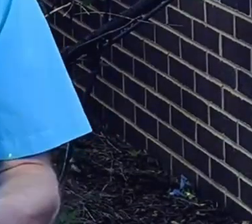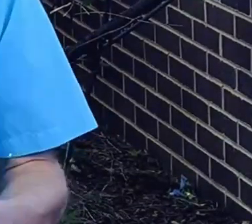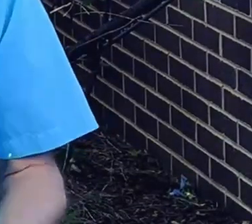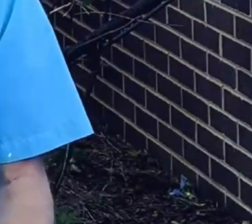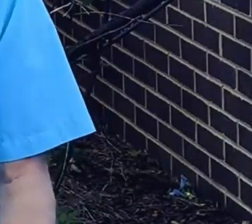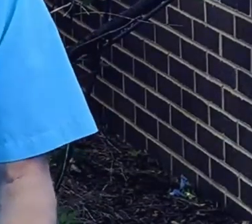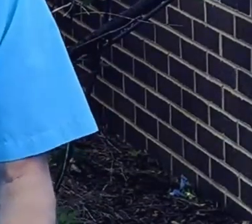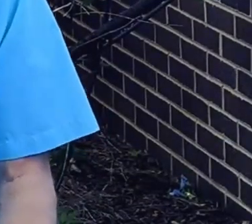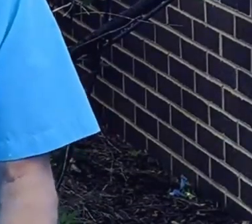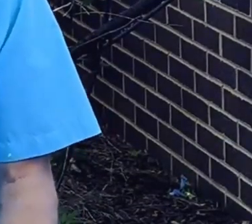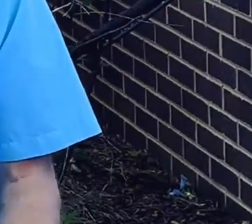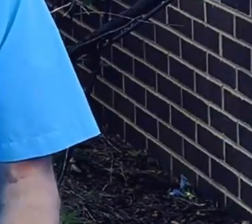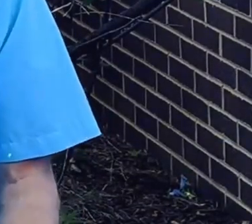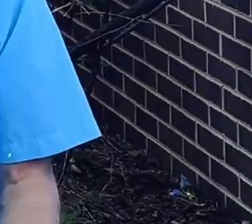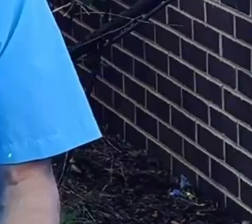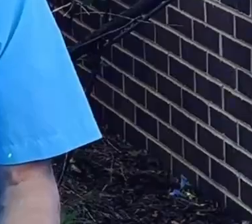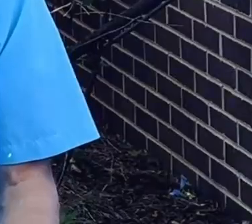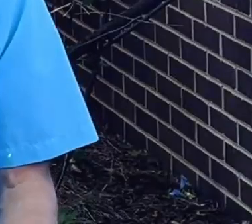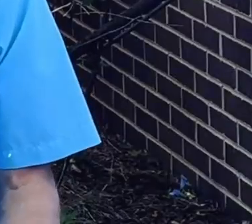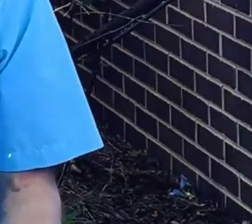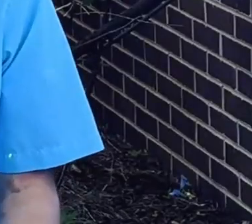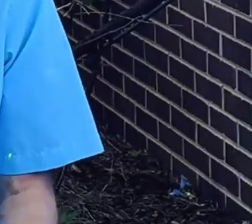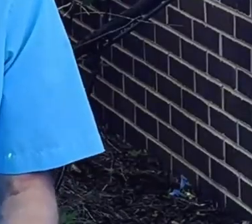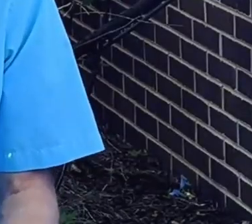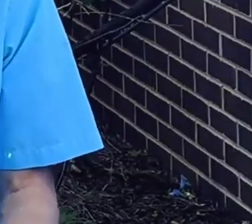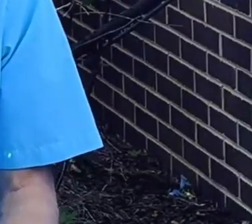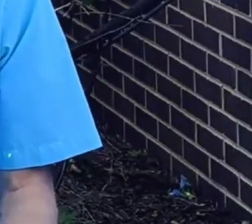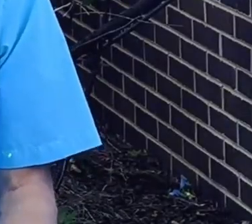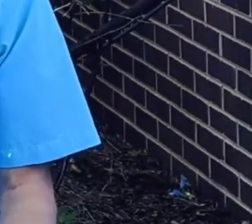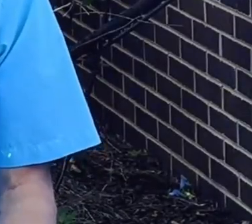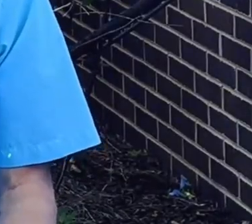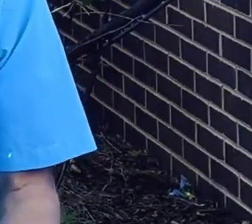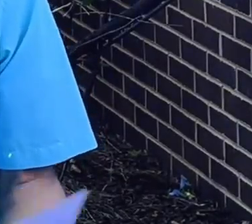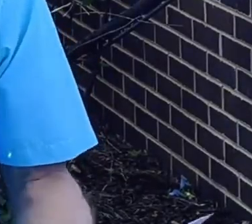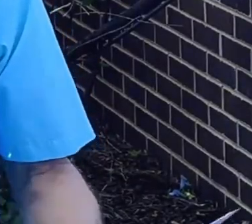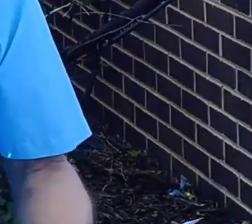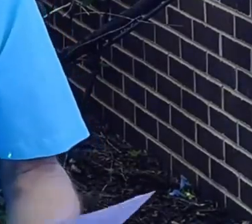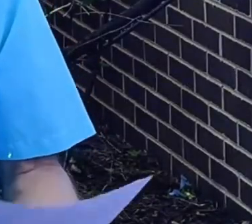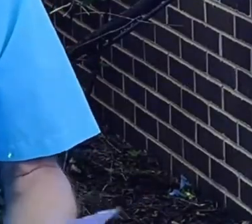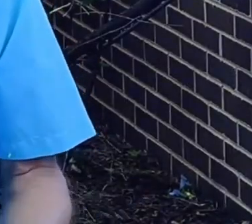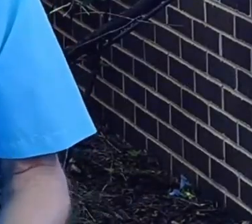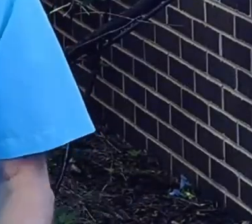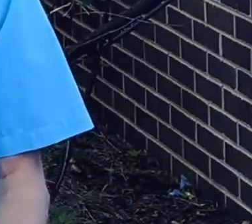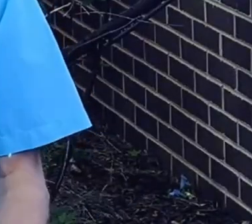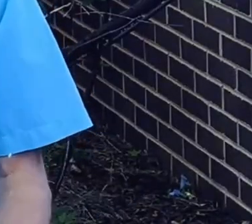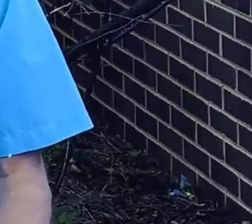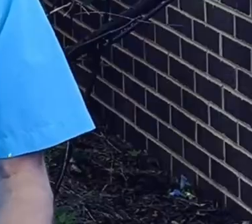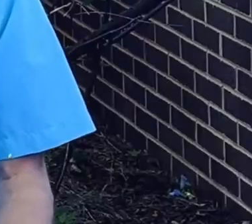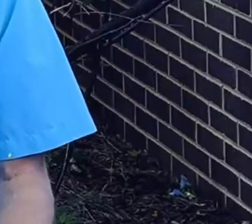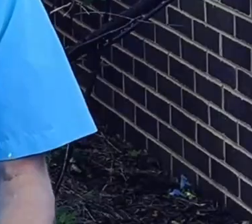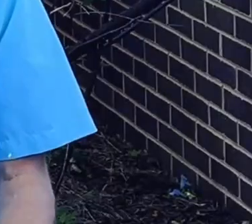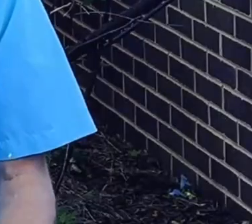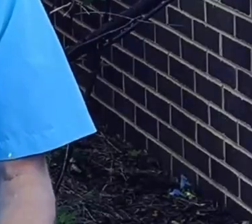early 70s to institute variable scheduling. And all of us who were students at Fort